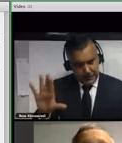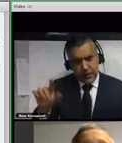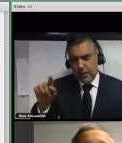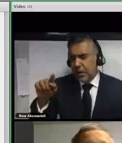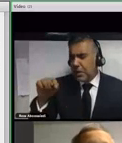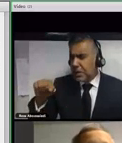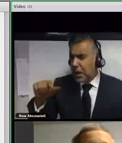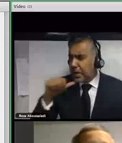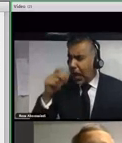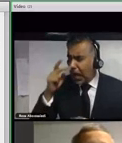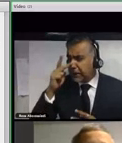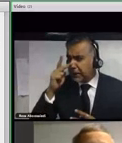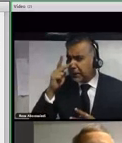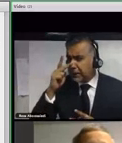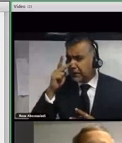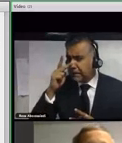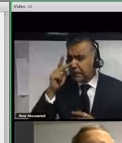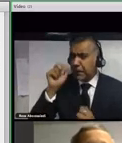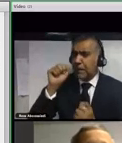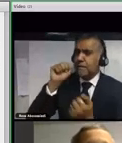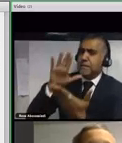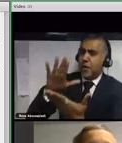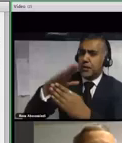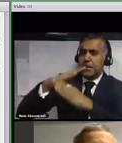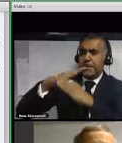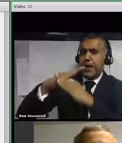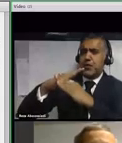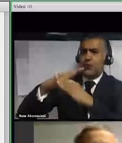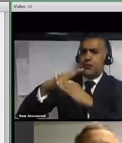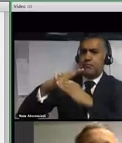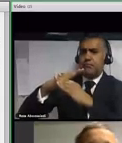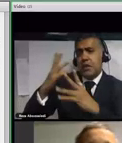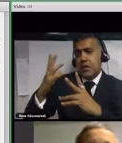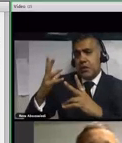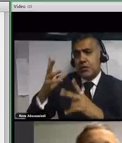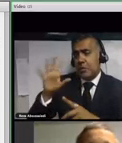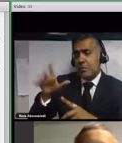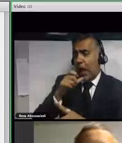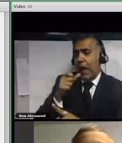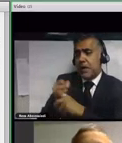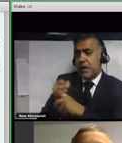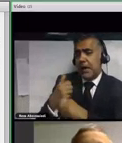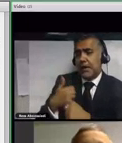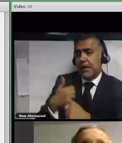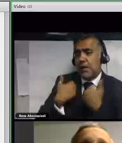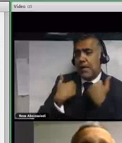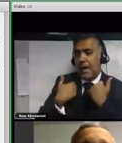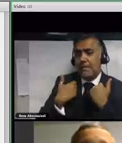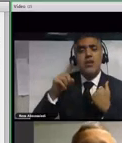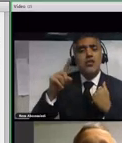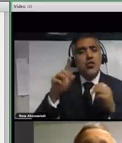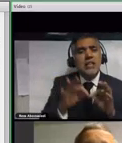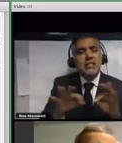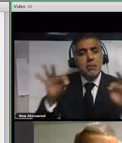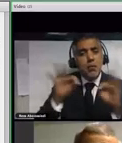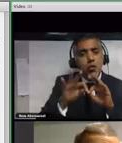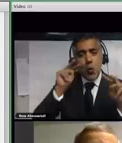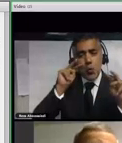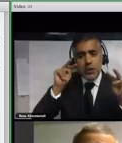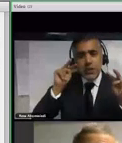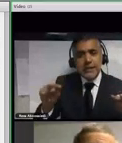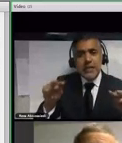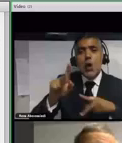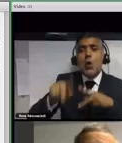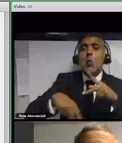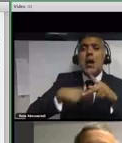they may not face such as big barriers, and so it may not have as big an impact on their life. So it's very important that we look at the type